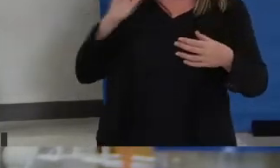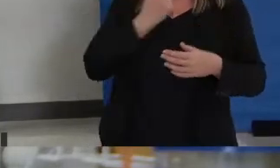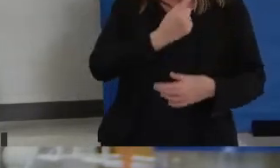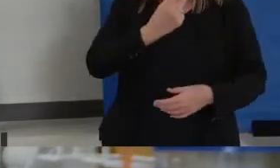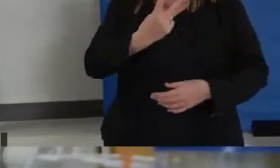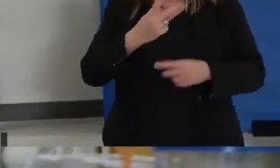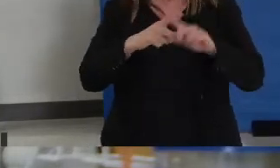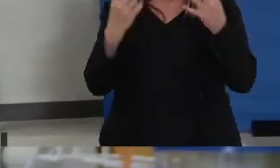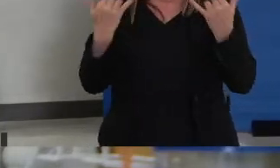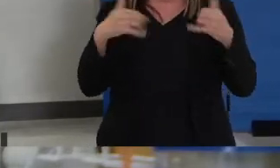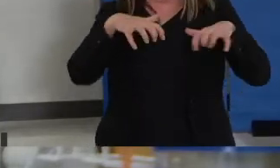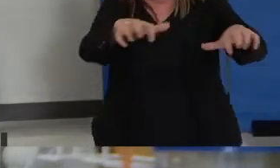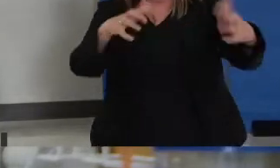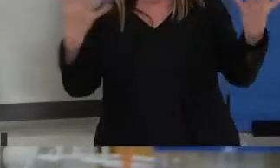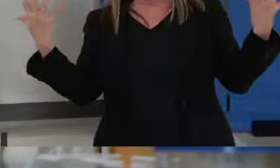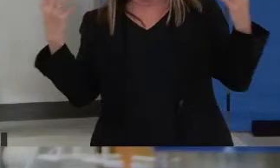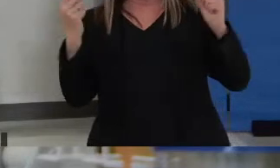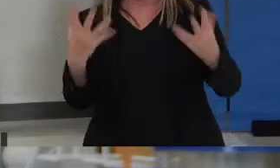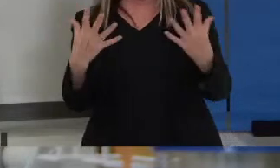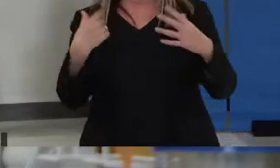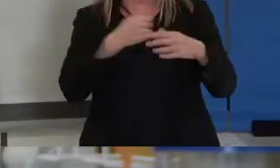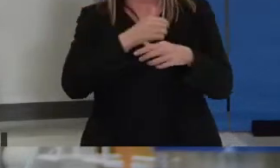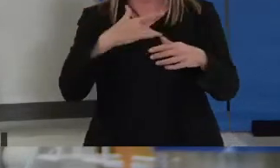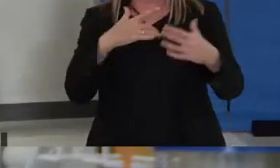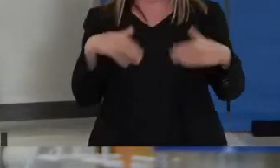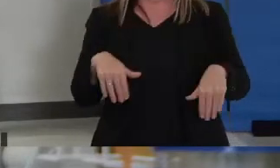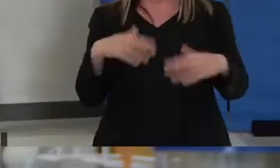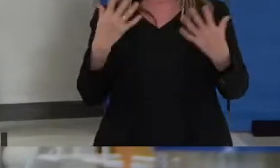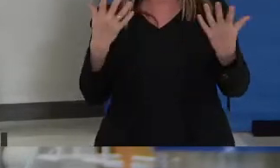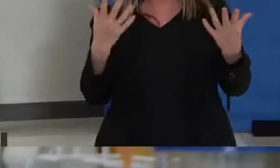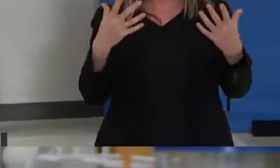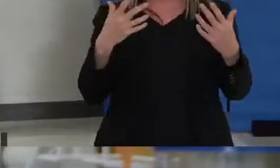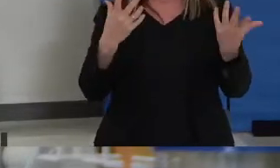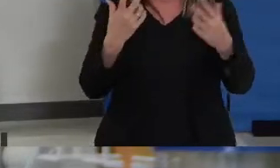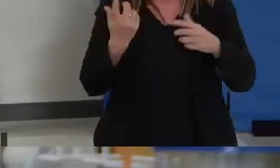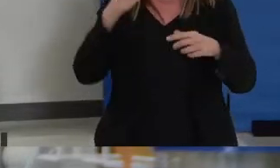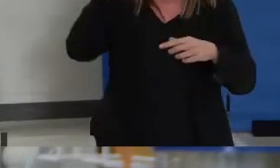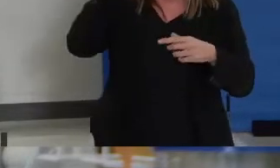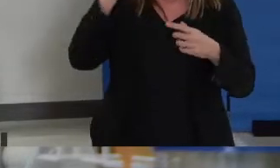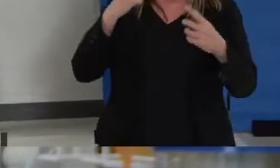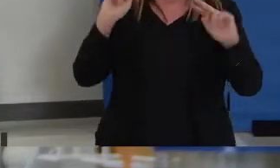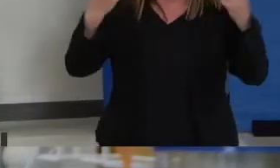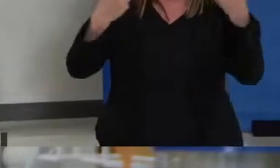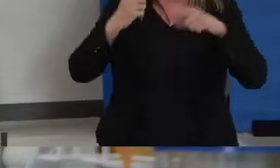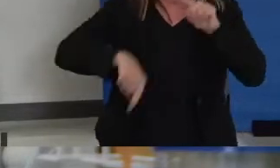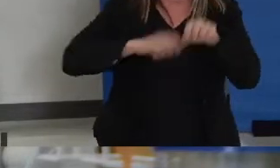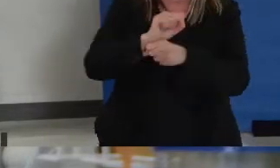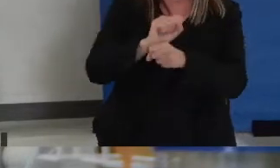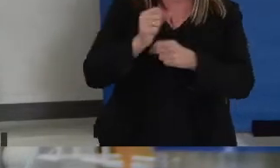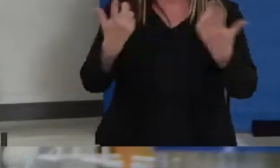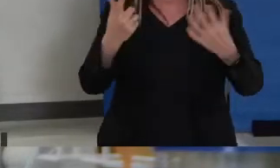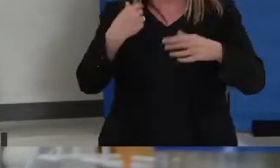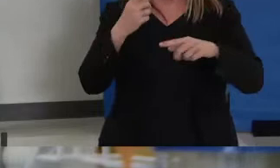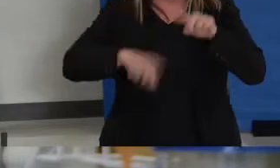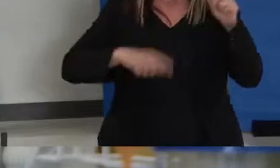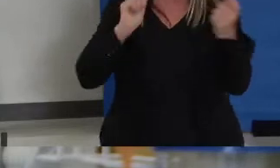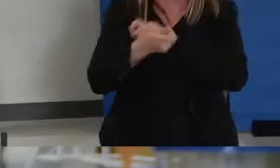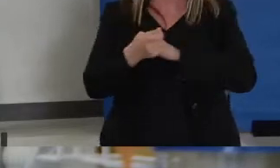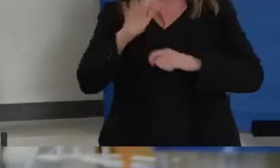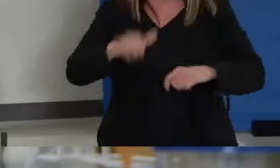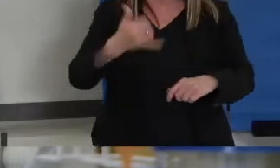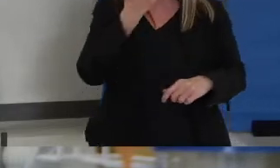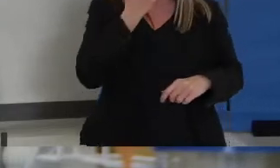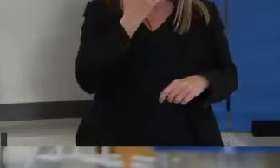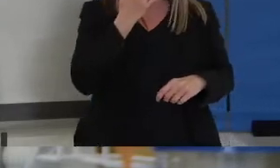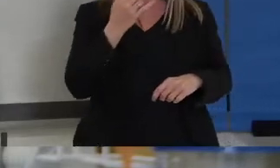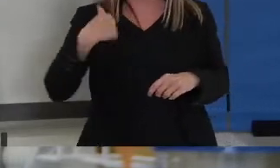feel disillusioned. We feel disillusioned that our government can't work, and we don't have the empathy or the capacity to change that. That is wrong, and